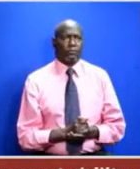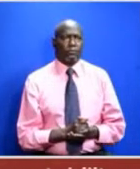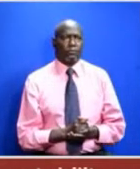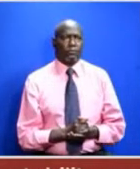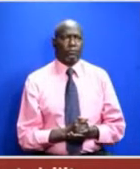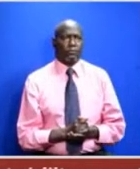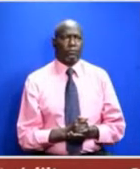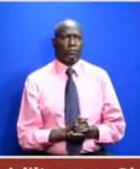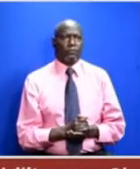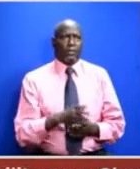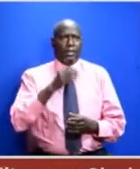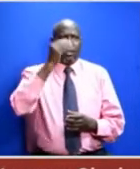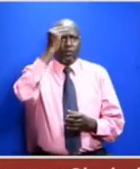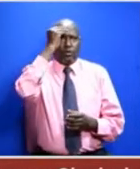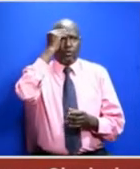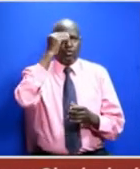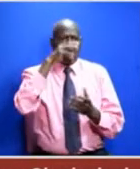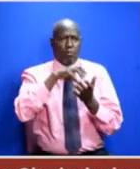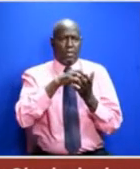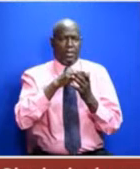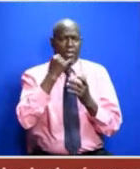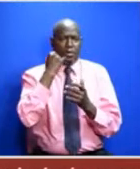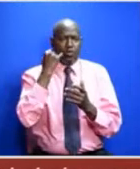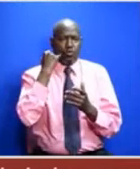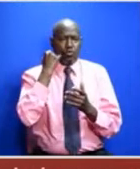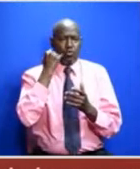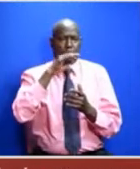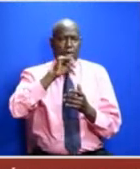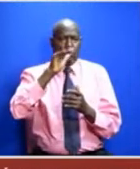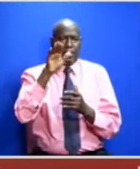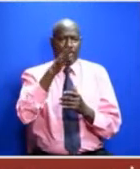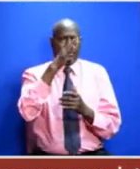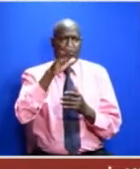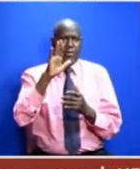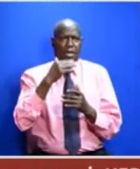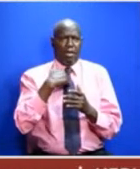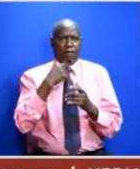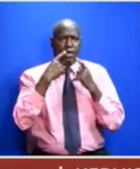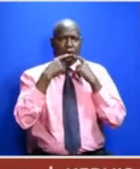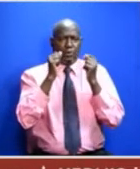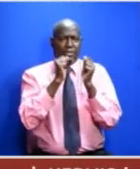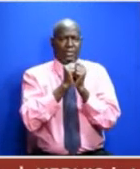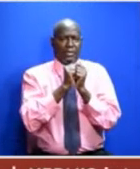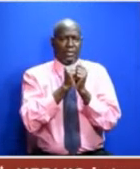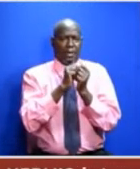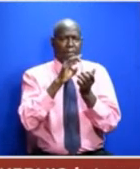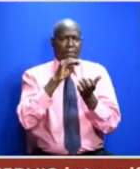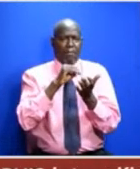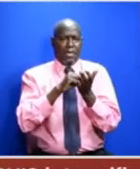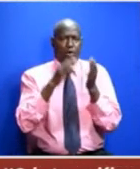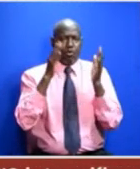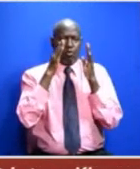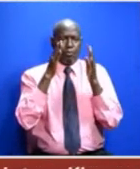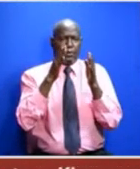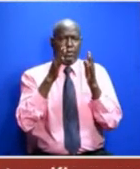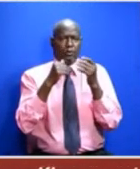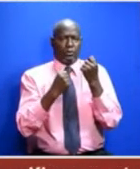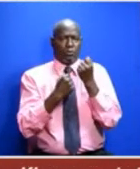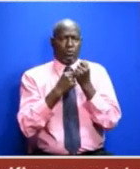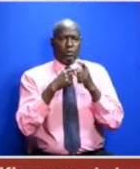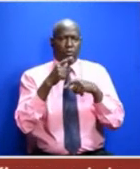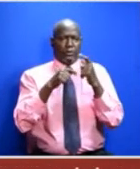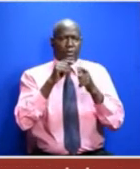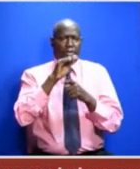And on educational matters, the Nakuru County Assembly has announced a 10 million commitment to support the continuation of